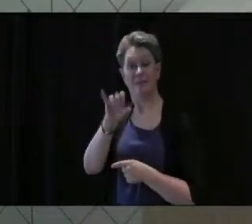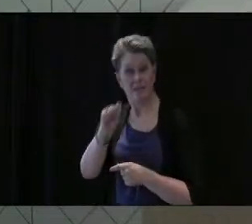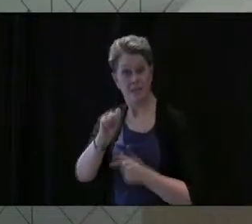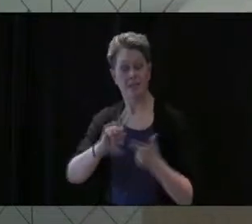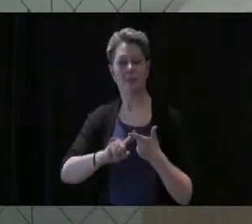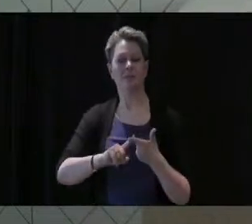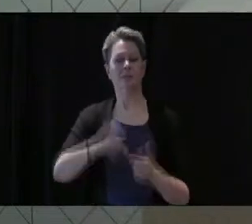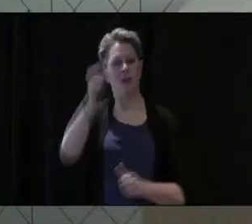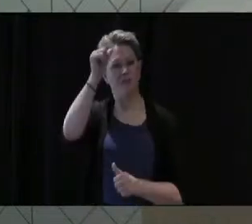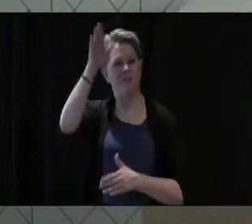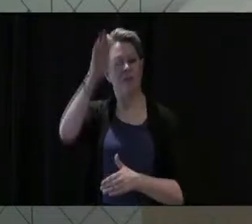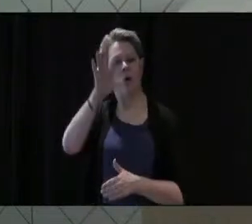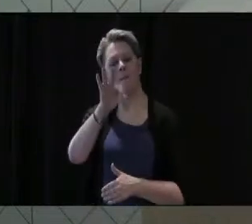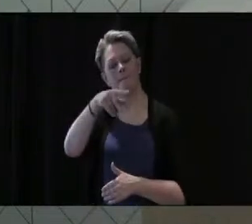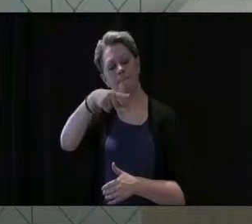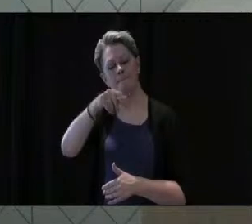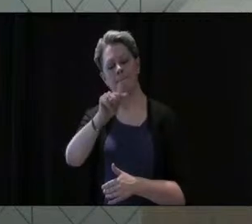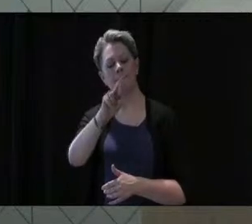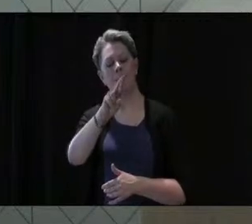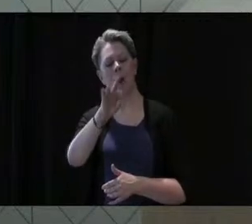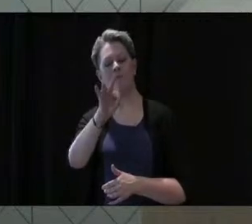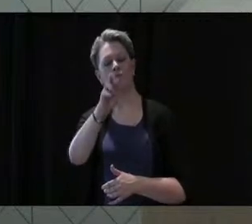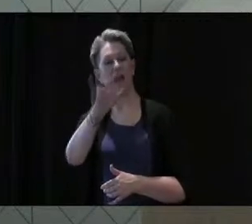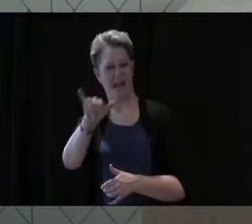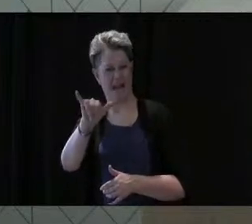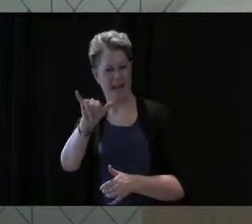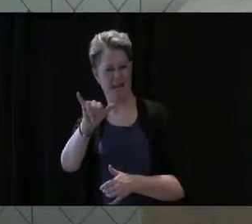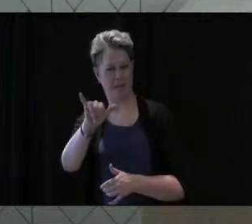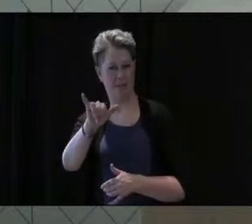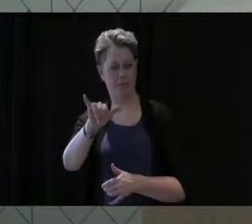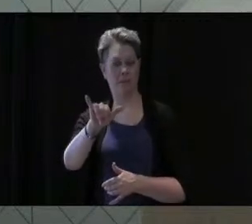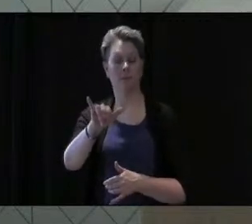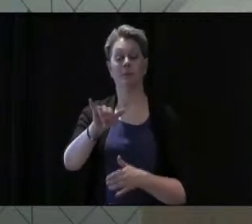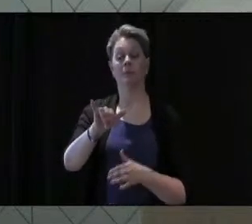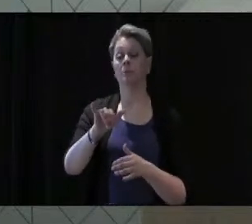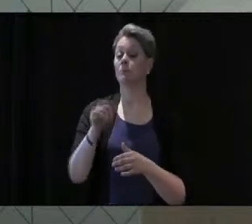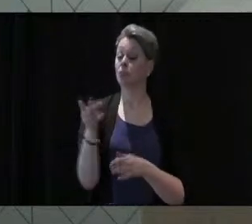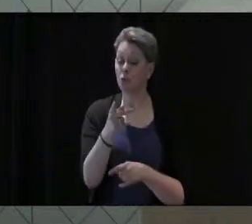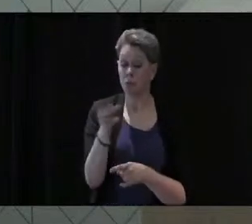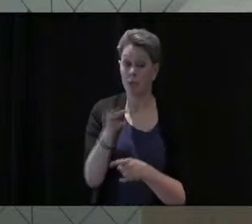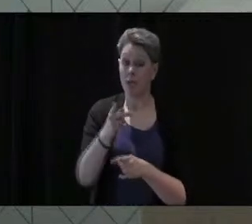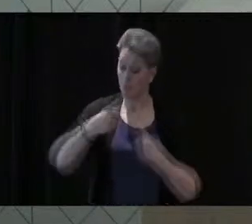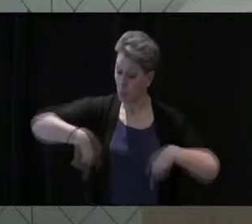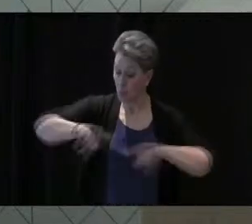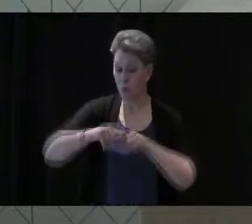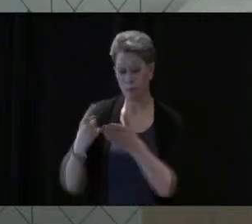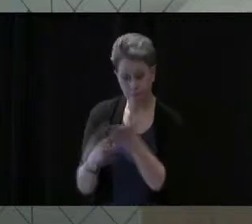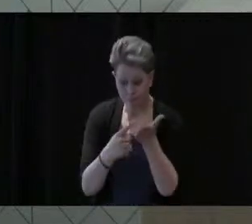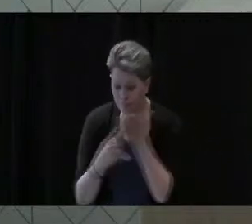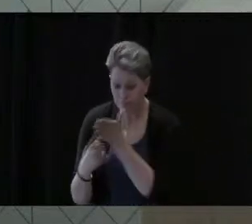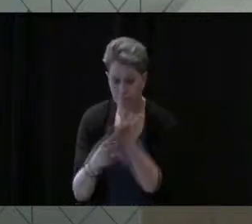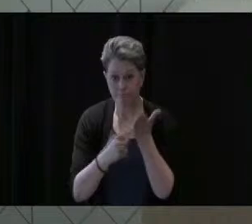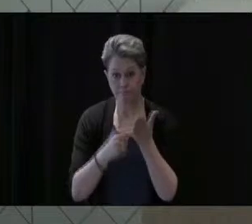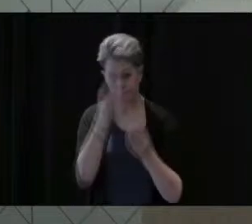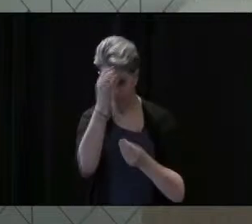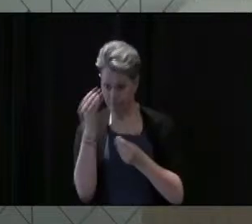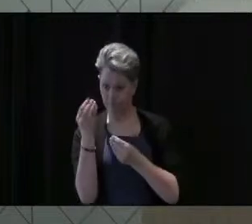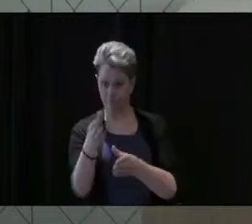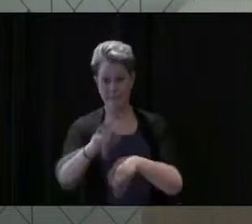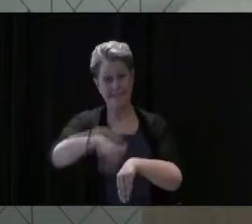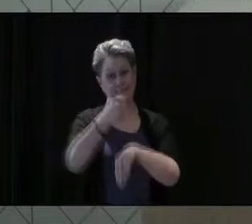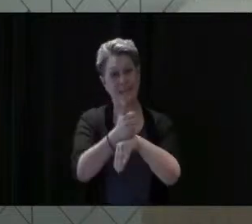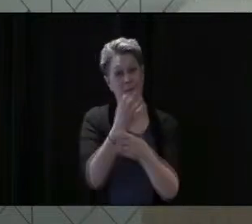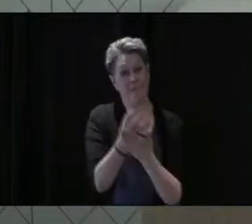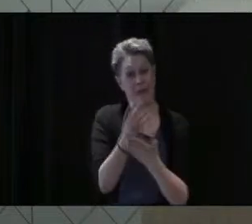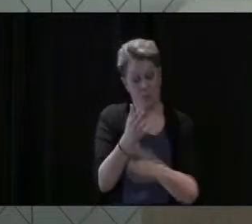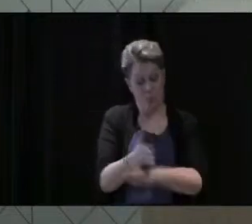And we did mention to both of them that we were putting in place a financial